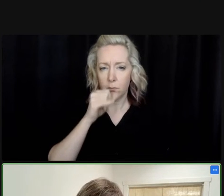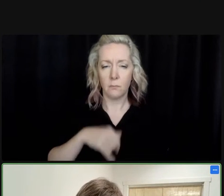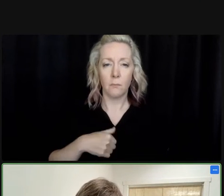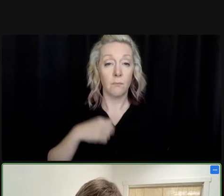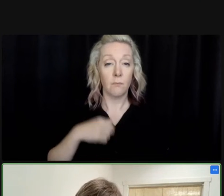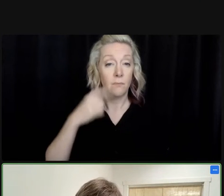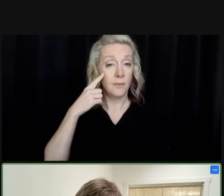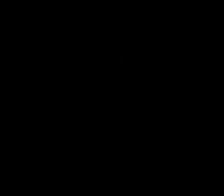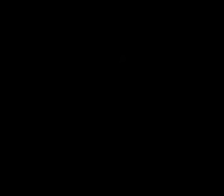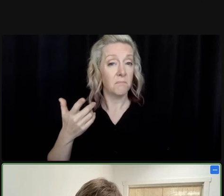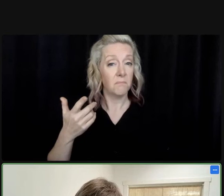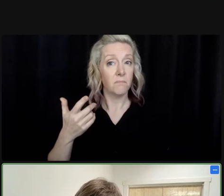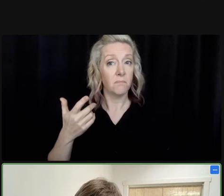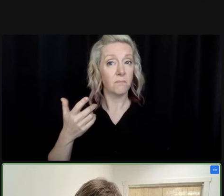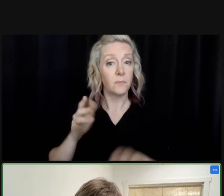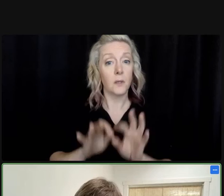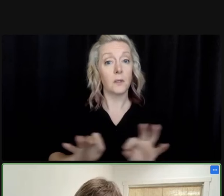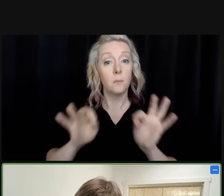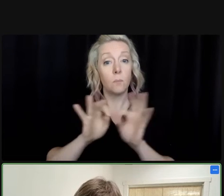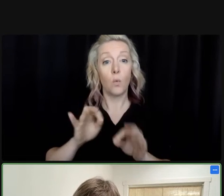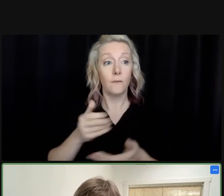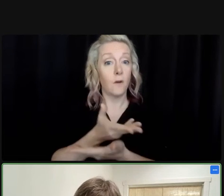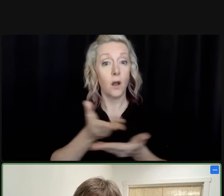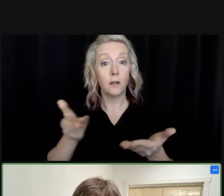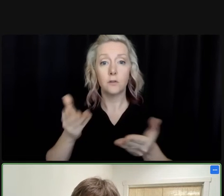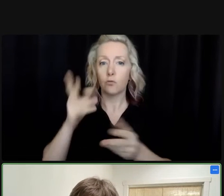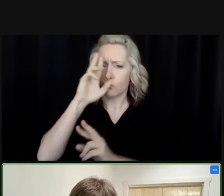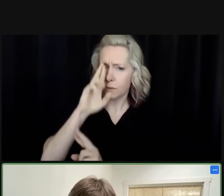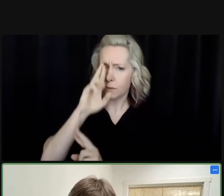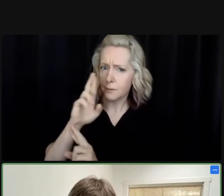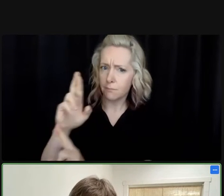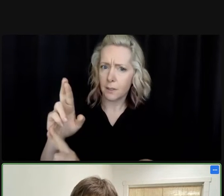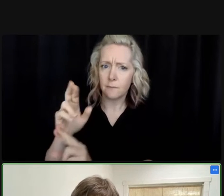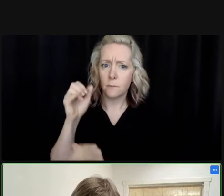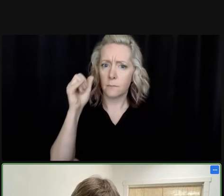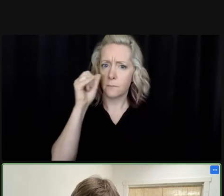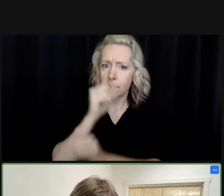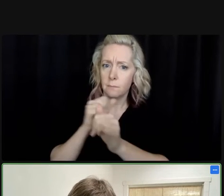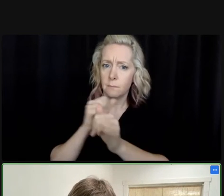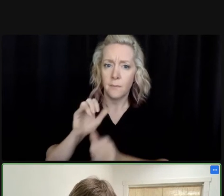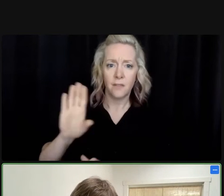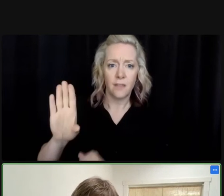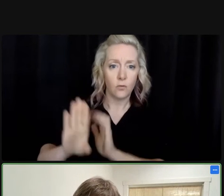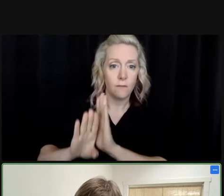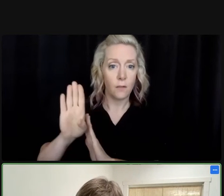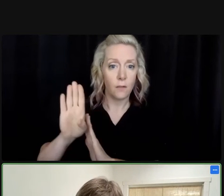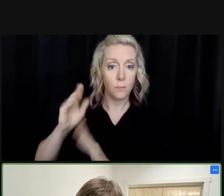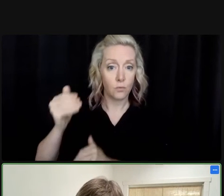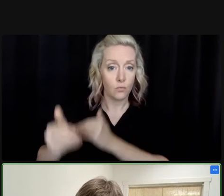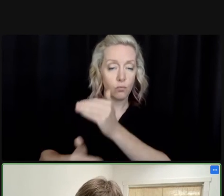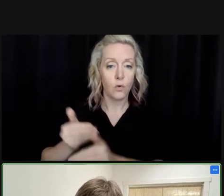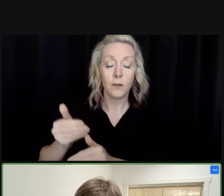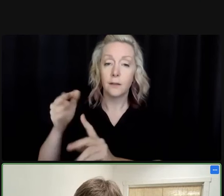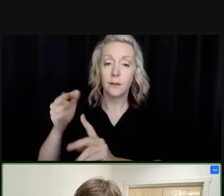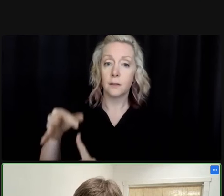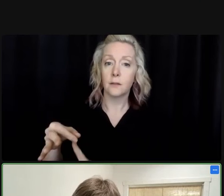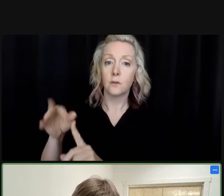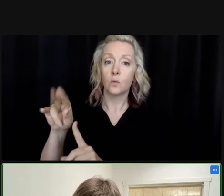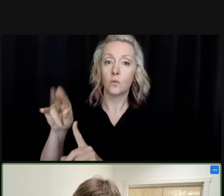think we really have to be really respectful and understanding that the developmental progression that you're going to see with